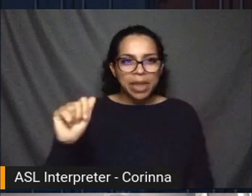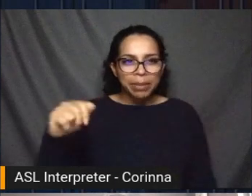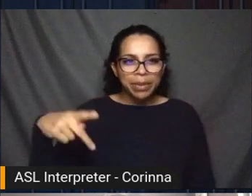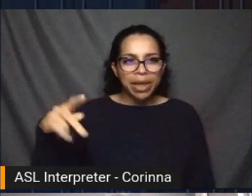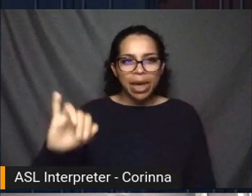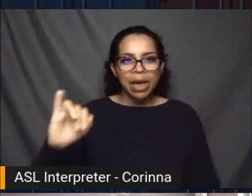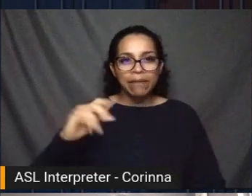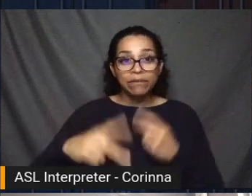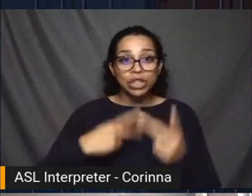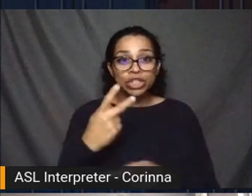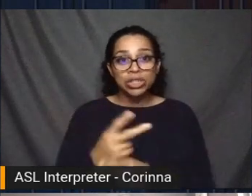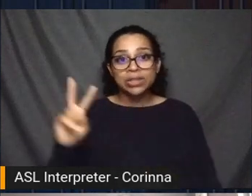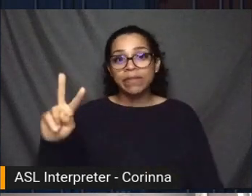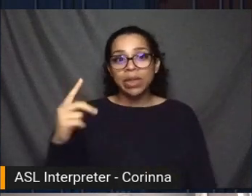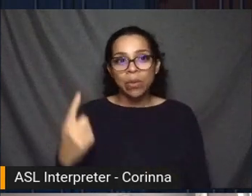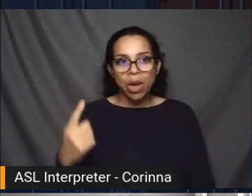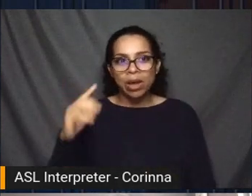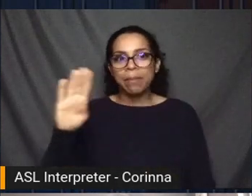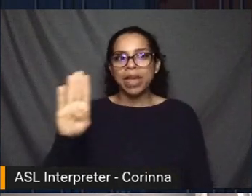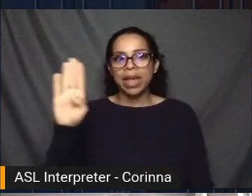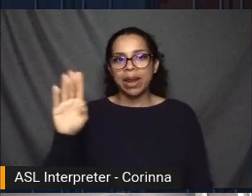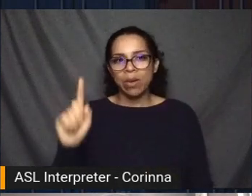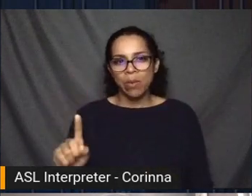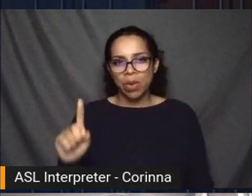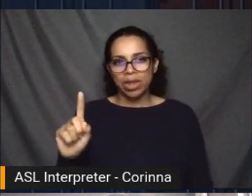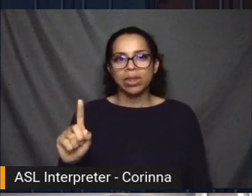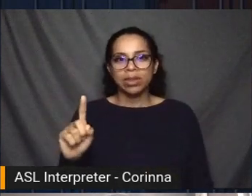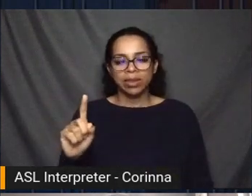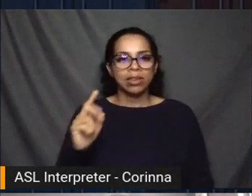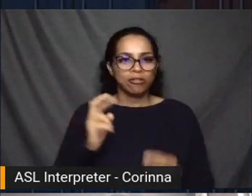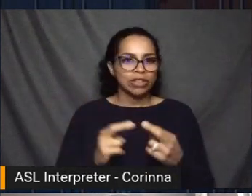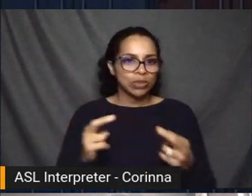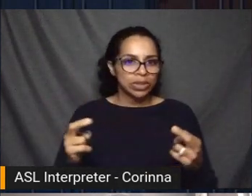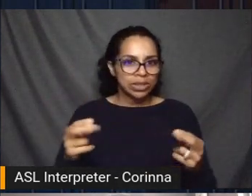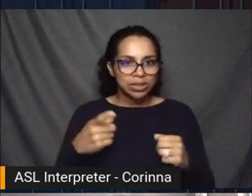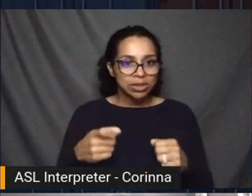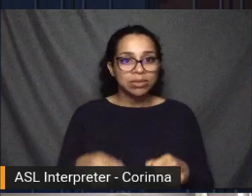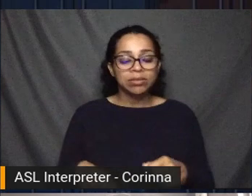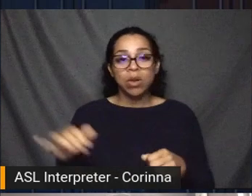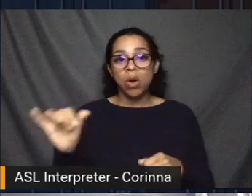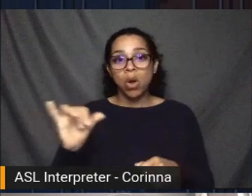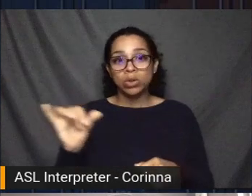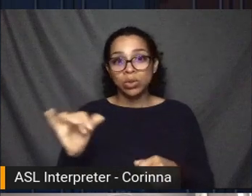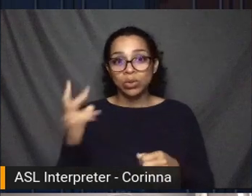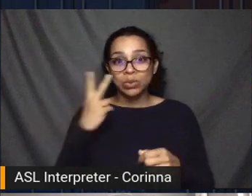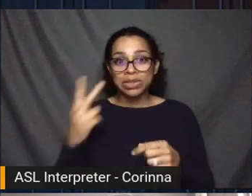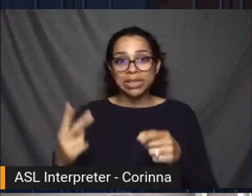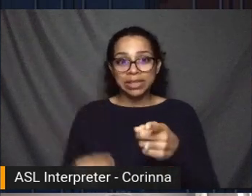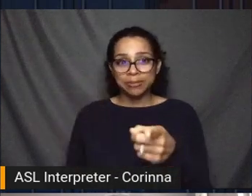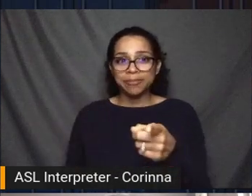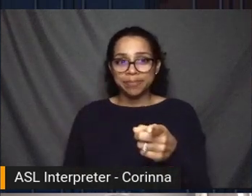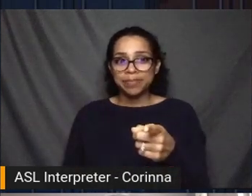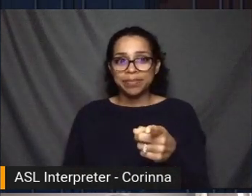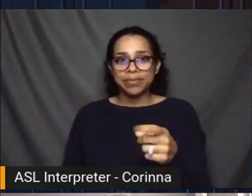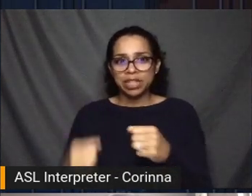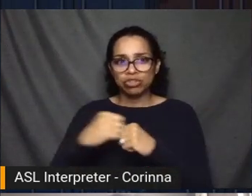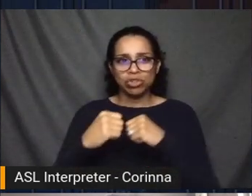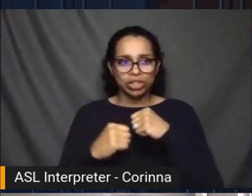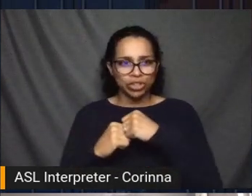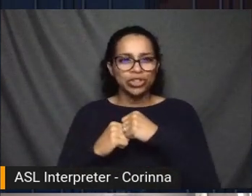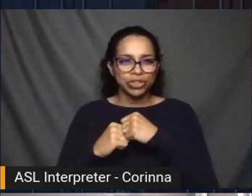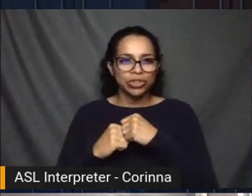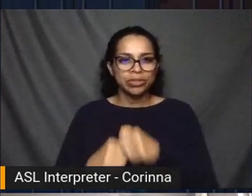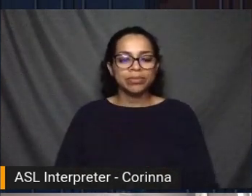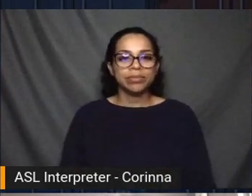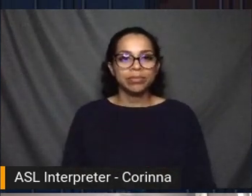is v1 beta 1, because we're using the v1 beta 1 resource. And also take a note for this kind of structure here.